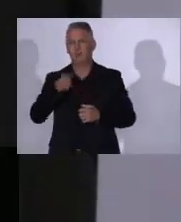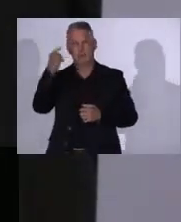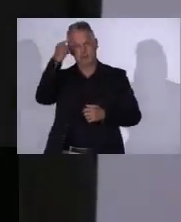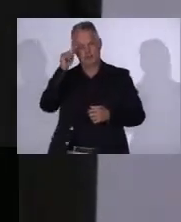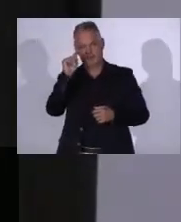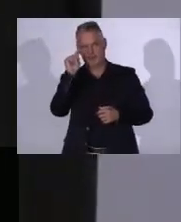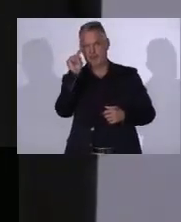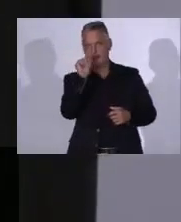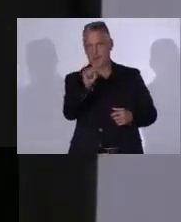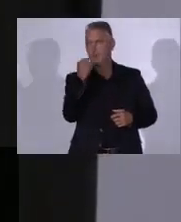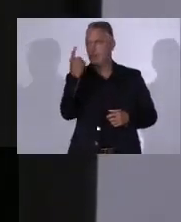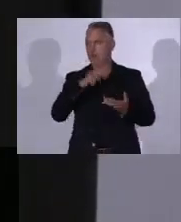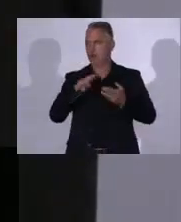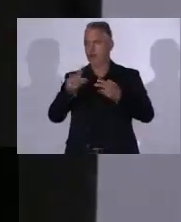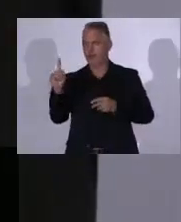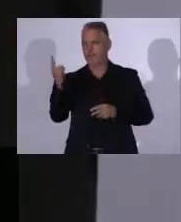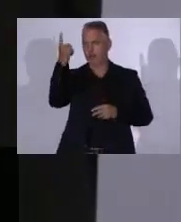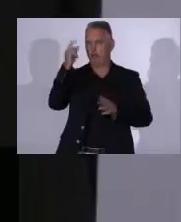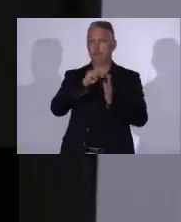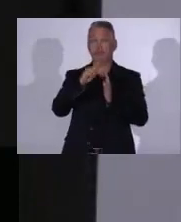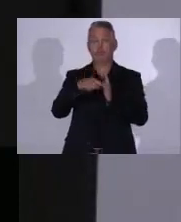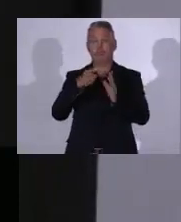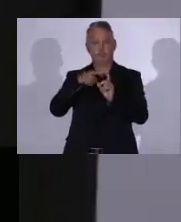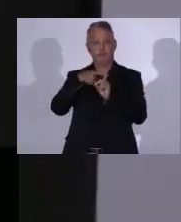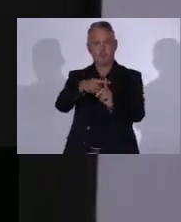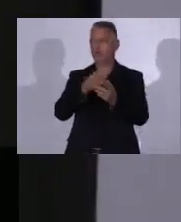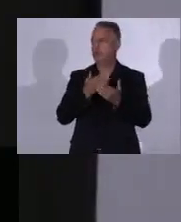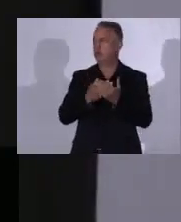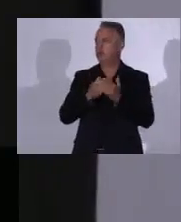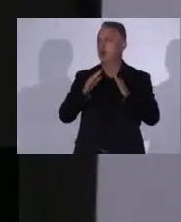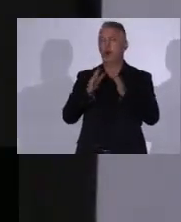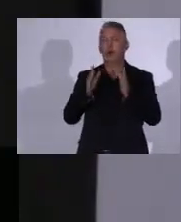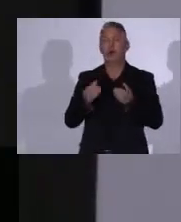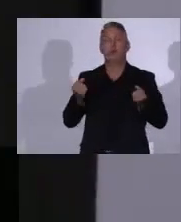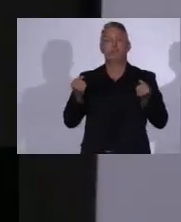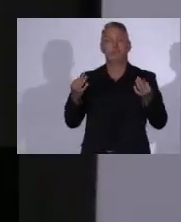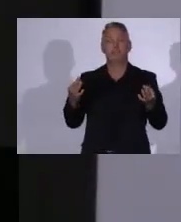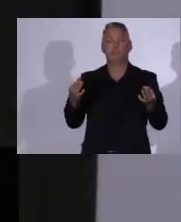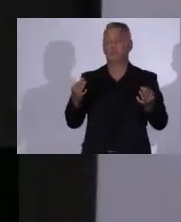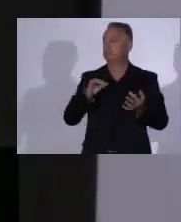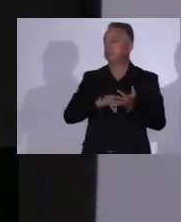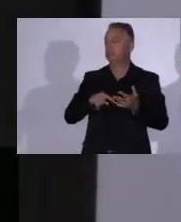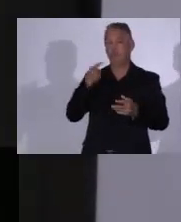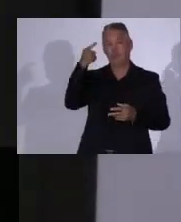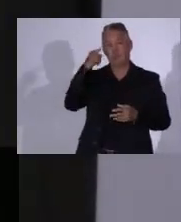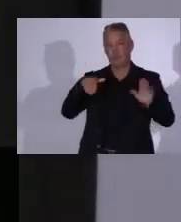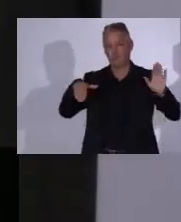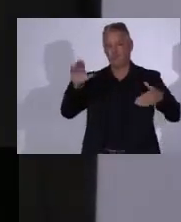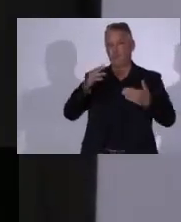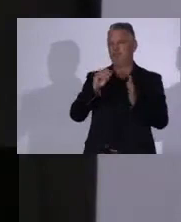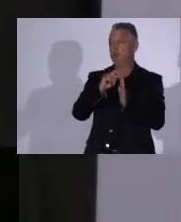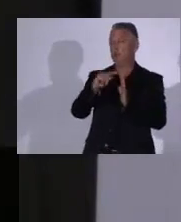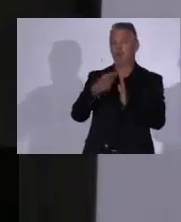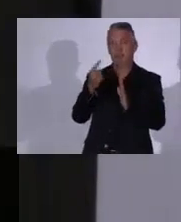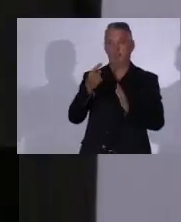first projects specific to homelessness. And I think it's an incredible project that has connected